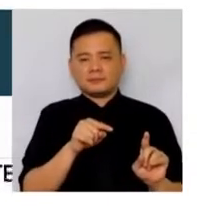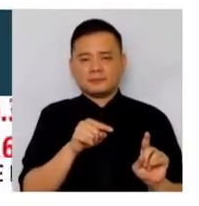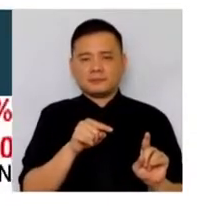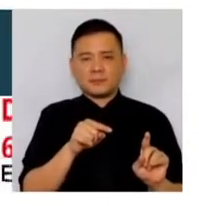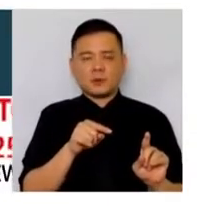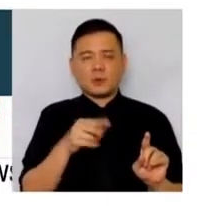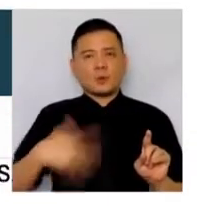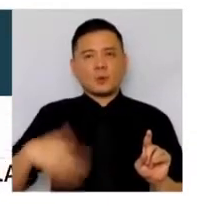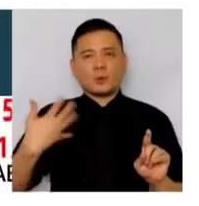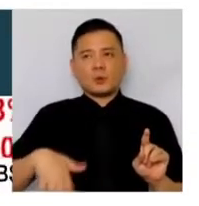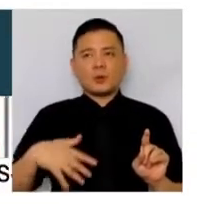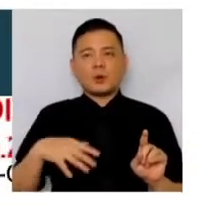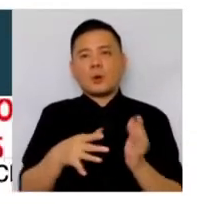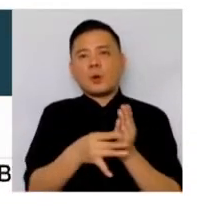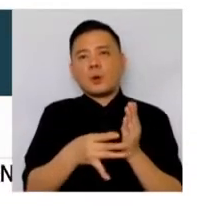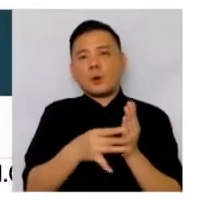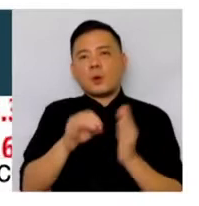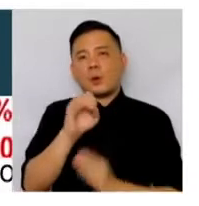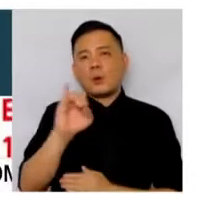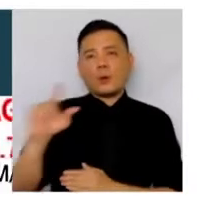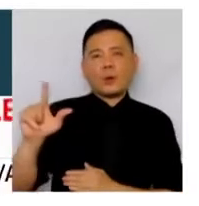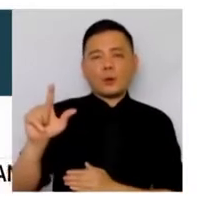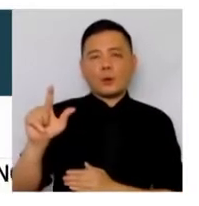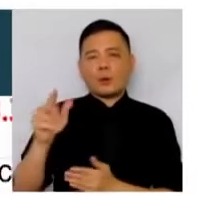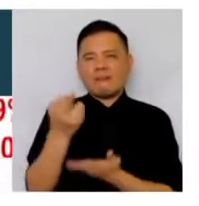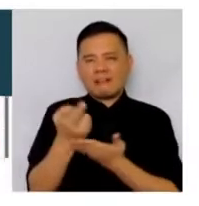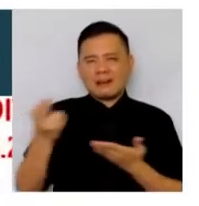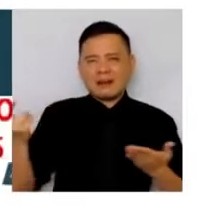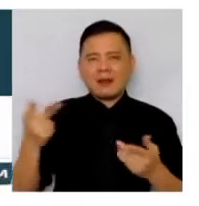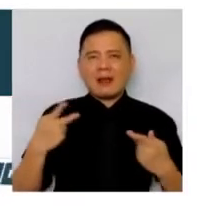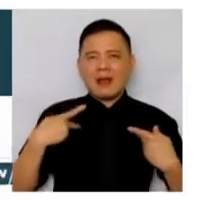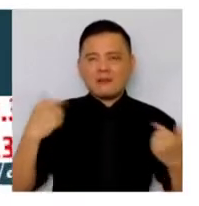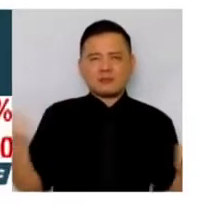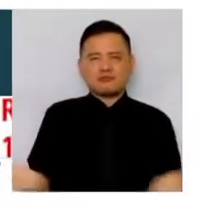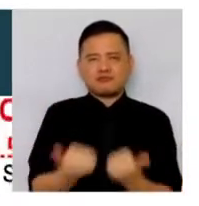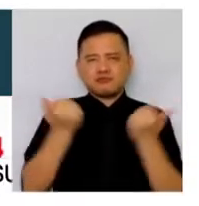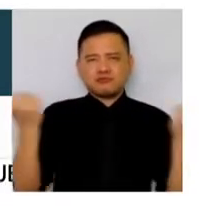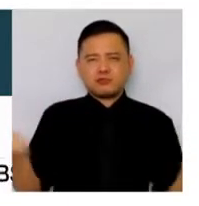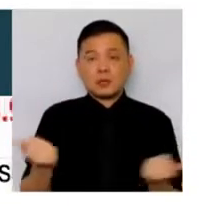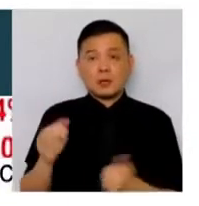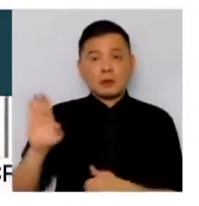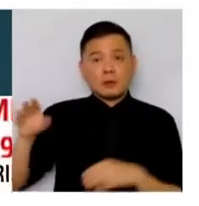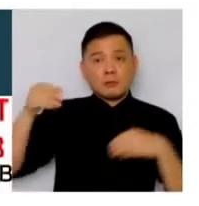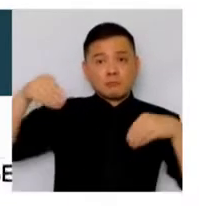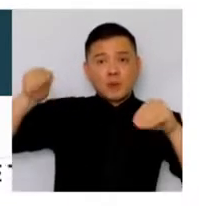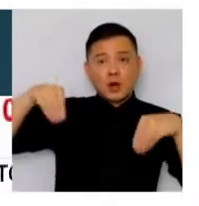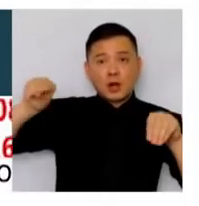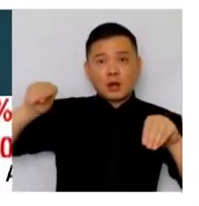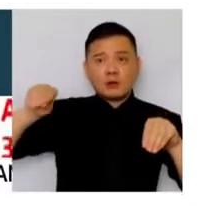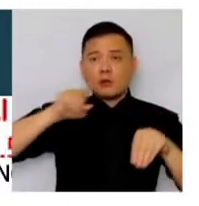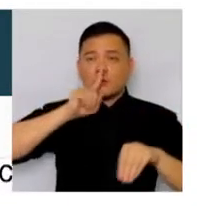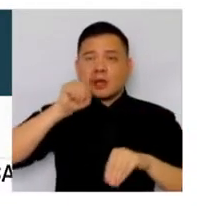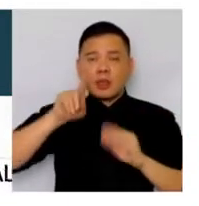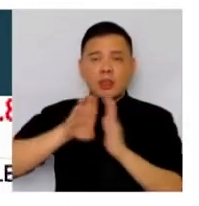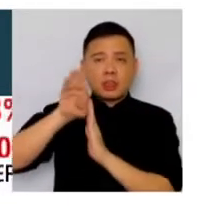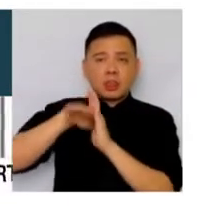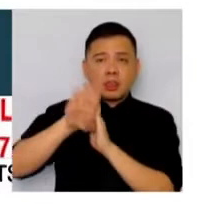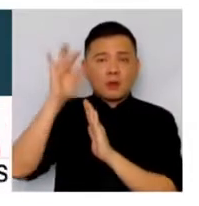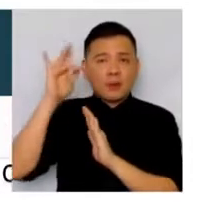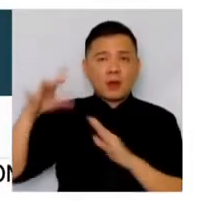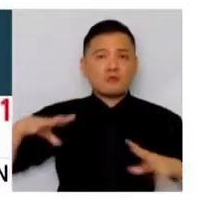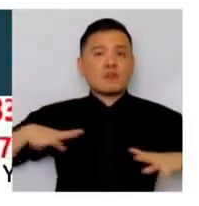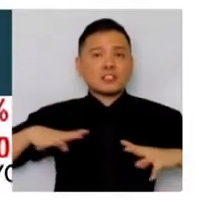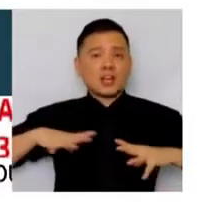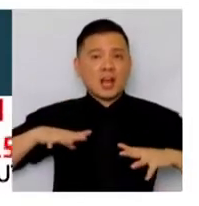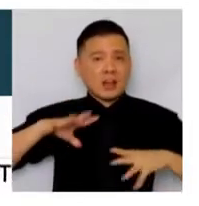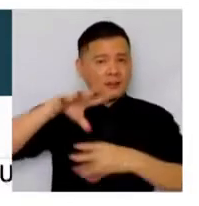huge oil reserves. And if the market moves, because one of the main players moves. So always when